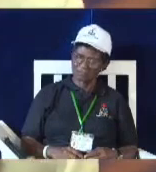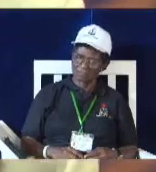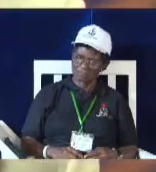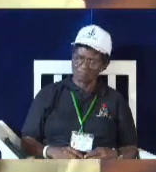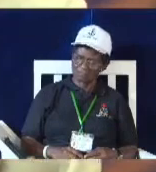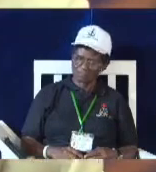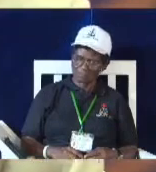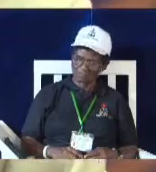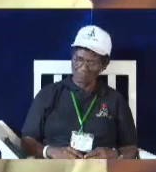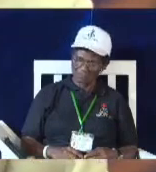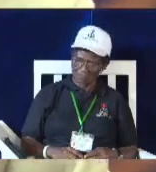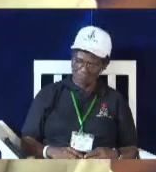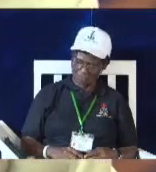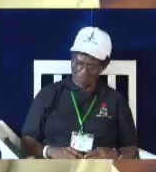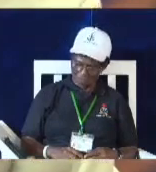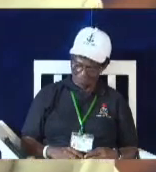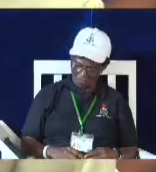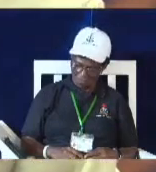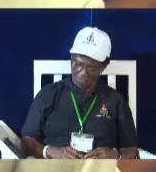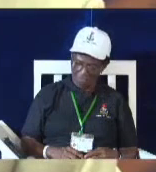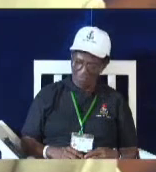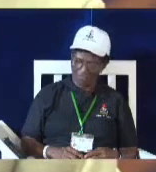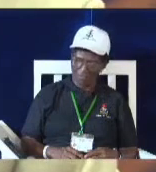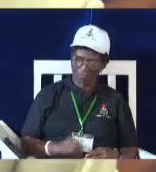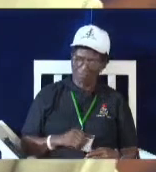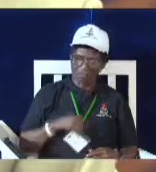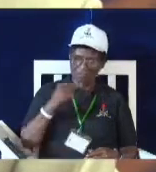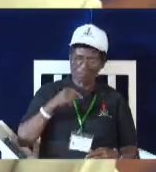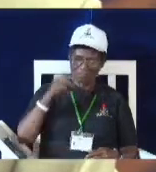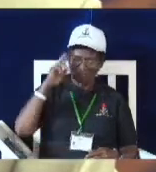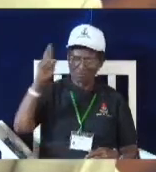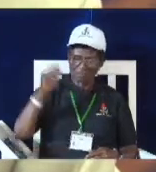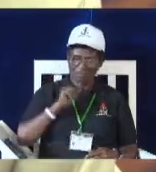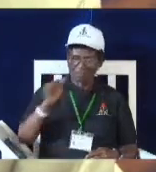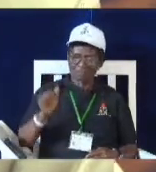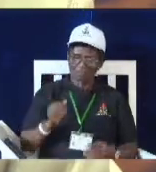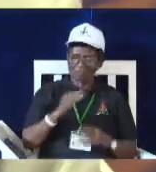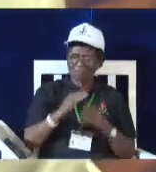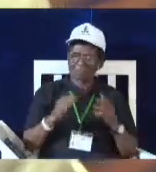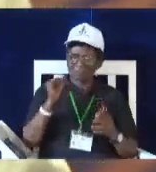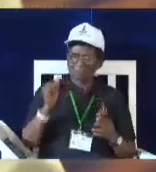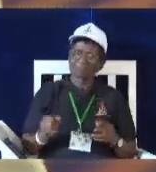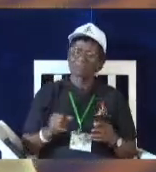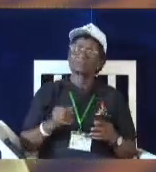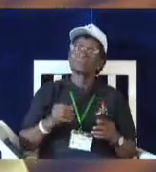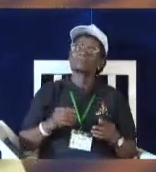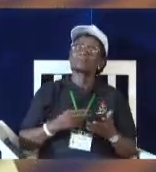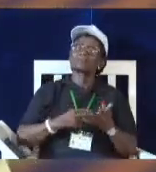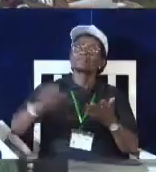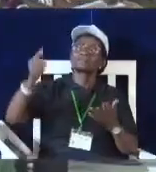Before the following morning, my sister was completely whole again.